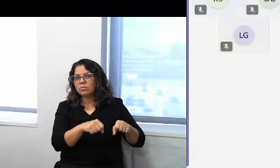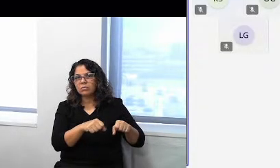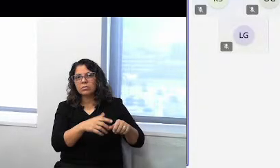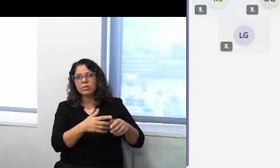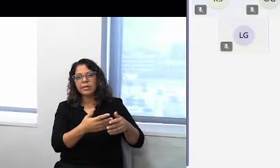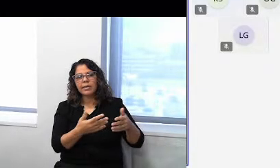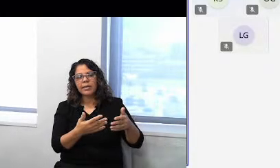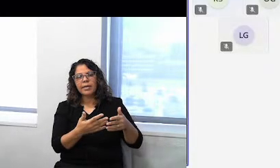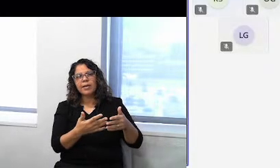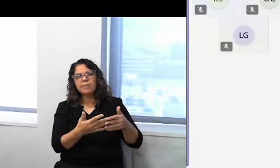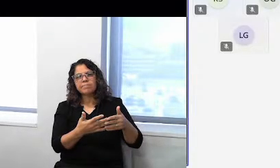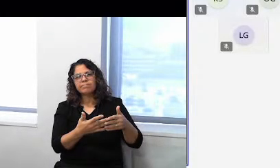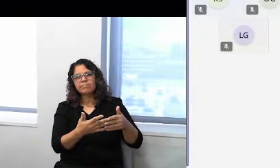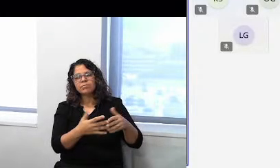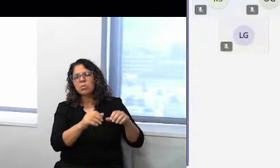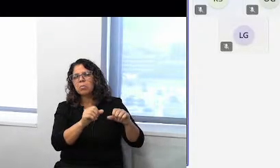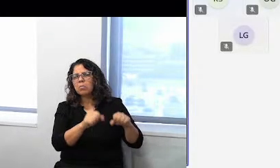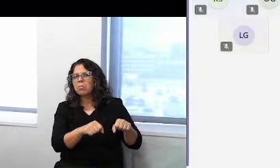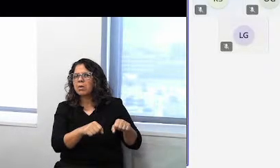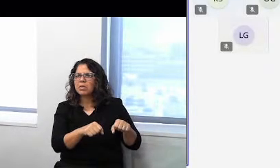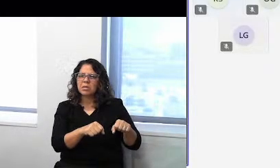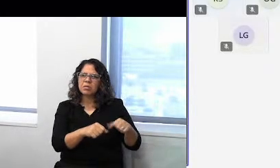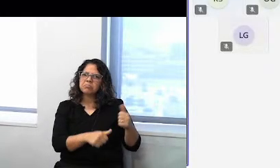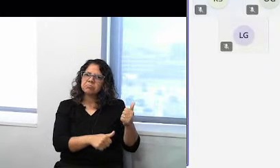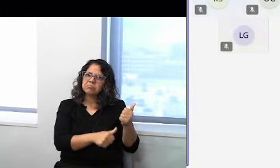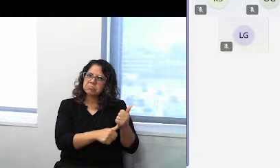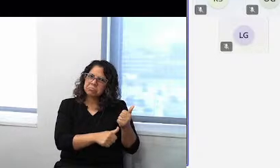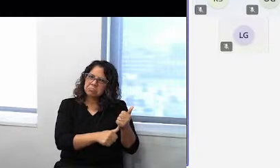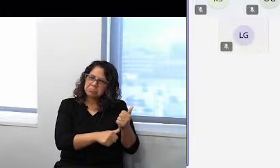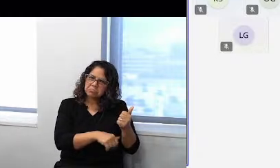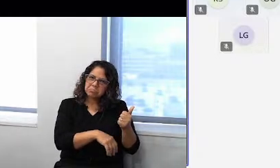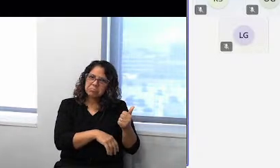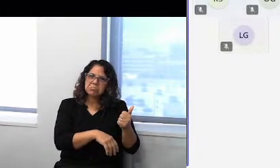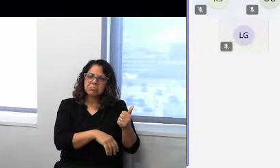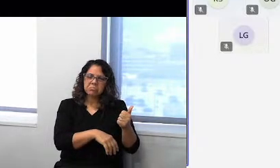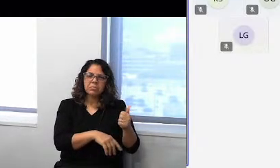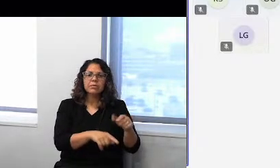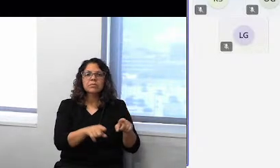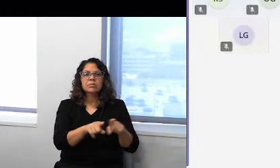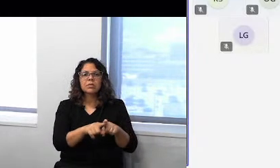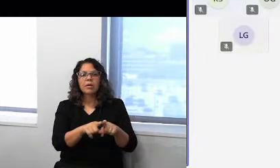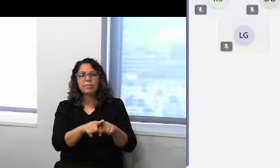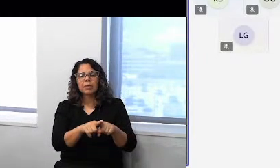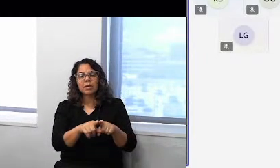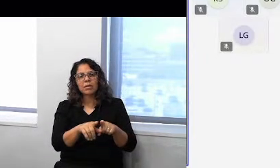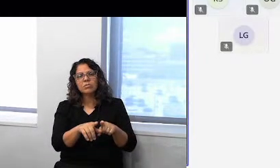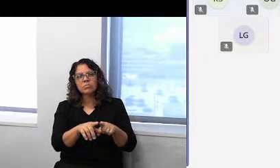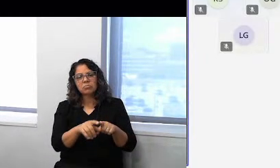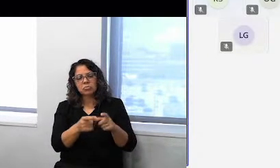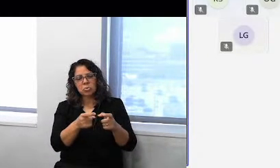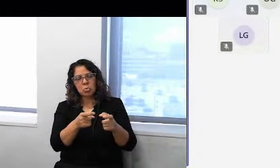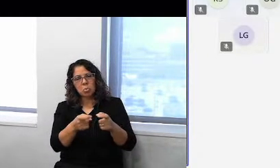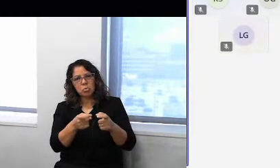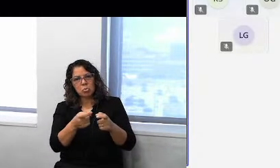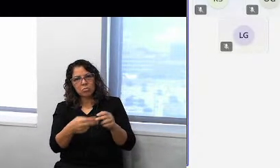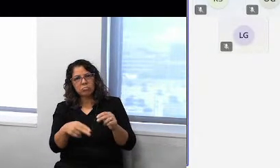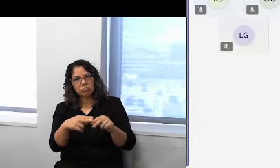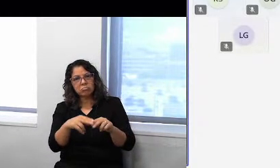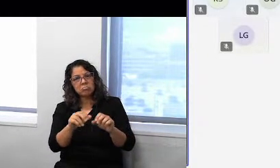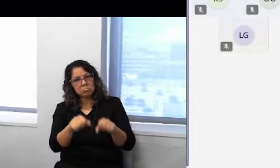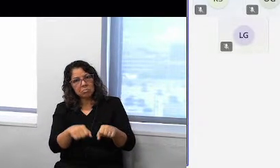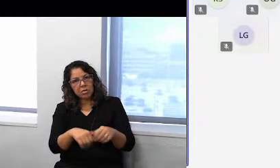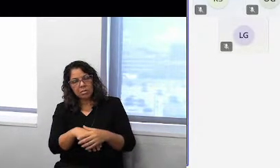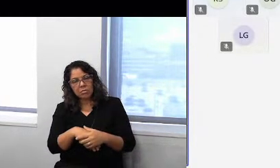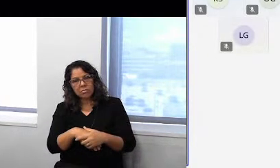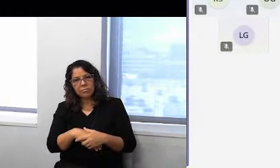do the ancillary service of ramp control. What I'm answering when you use the word could, because it